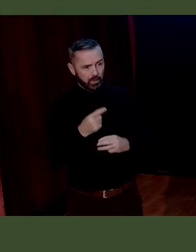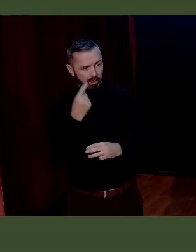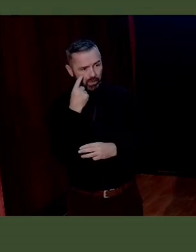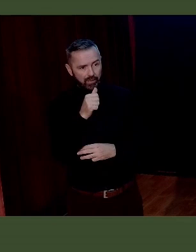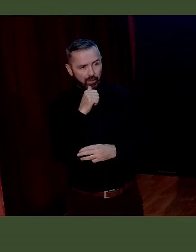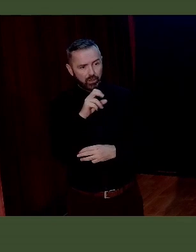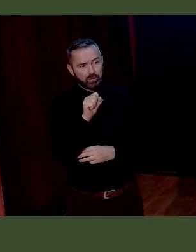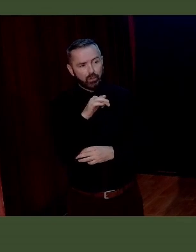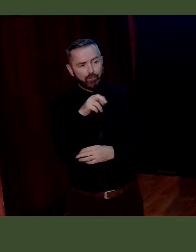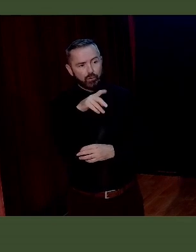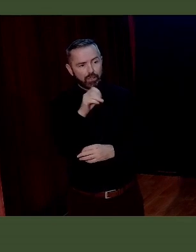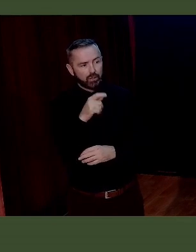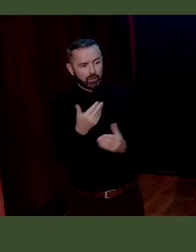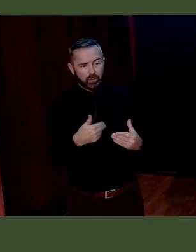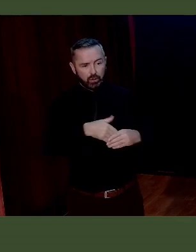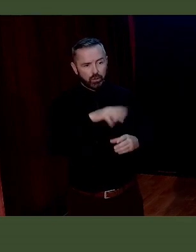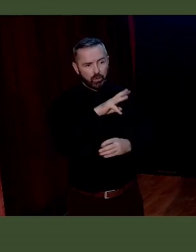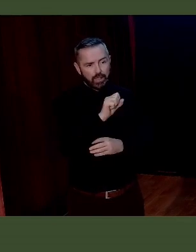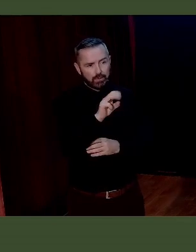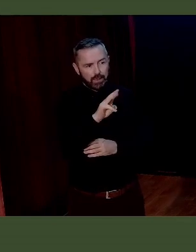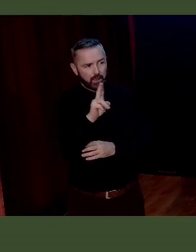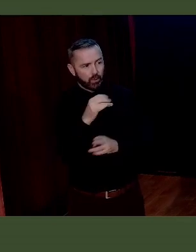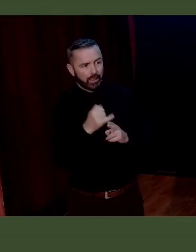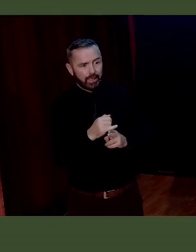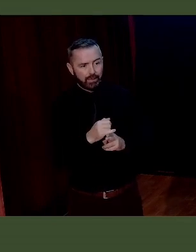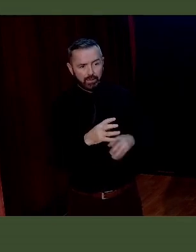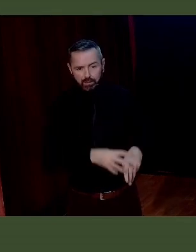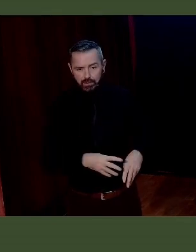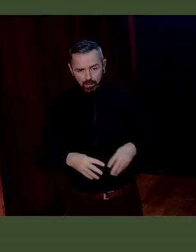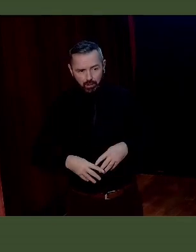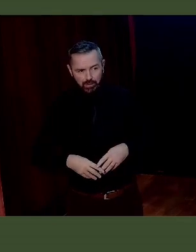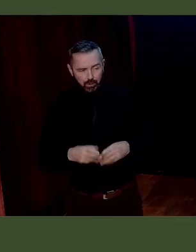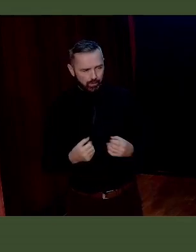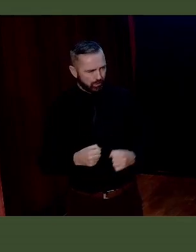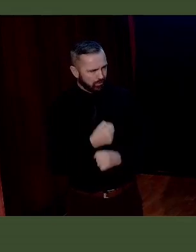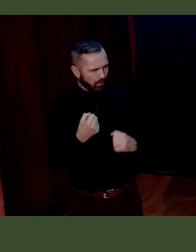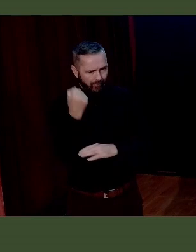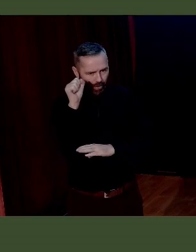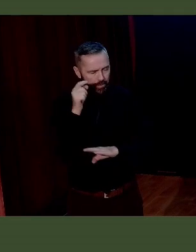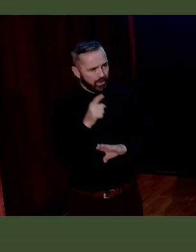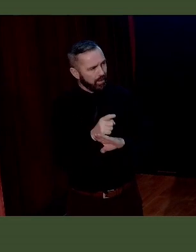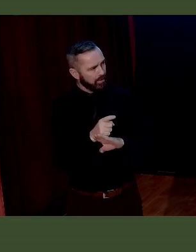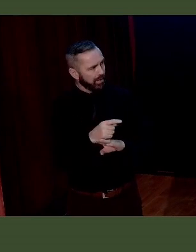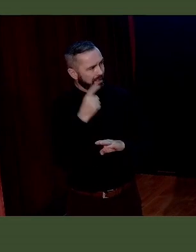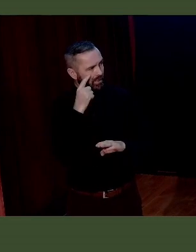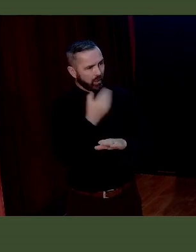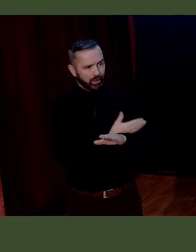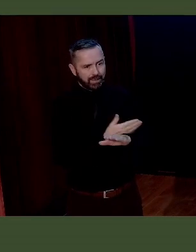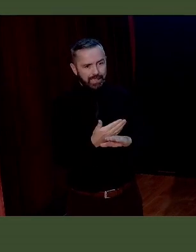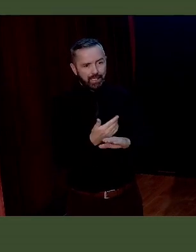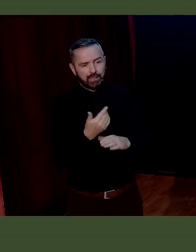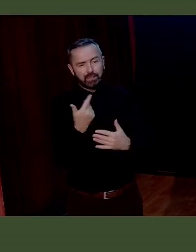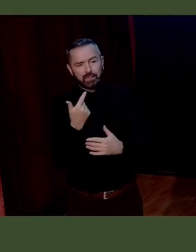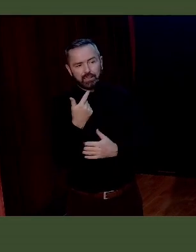suffrage. In fact, she joined the WSPU in her native Glasgow and was a militant feminist there. She sees the beginning of second wave